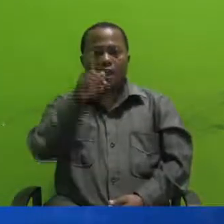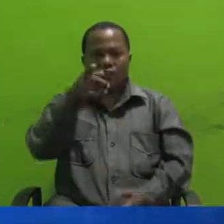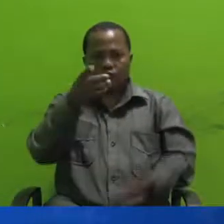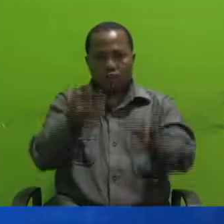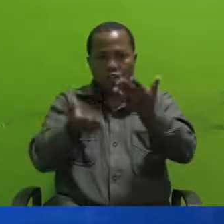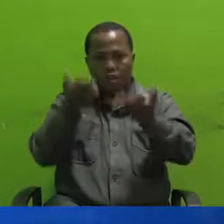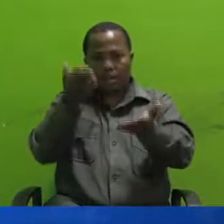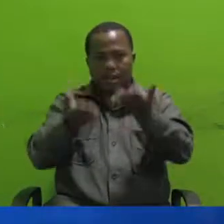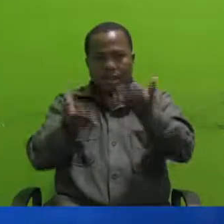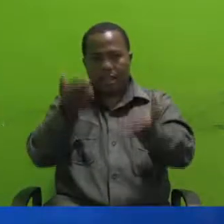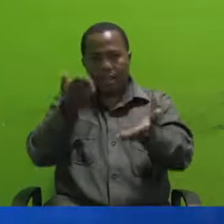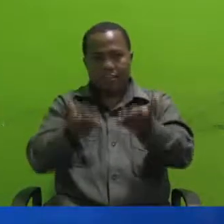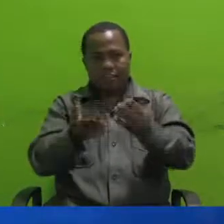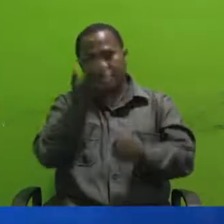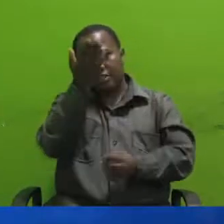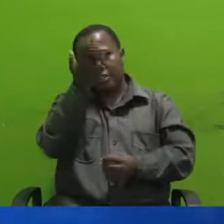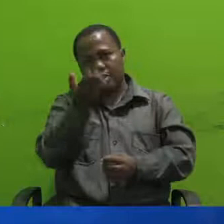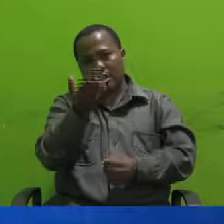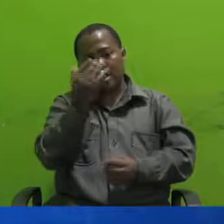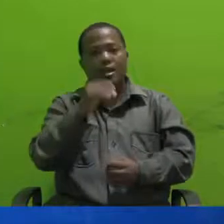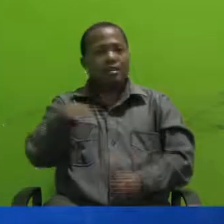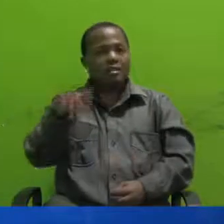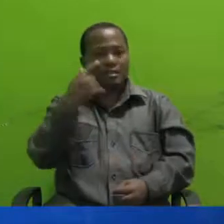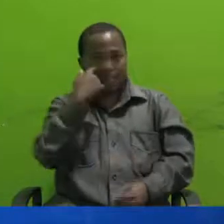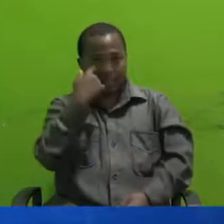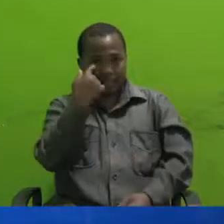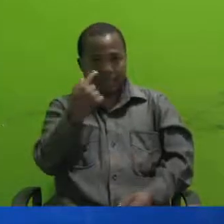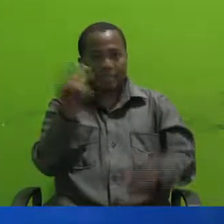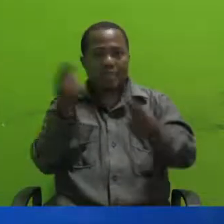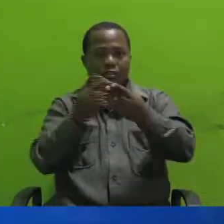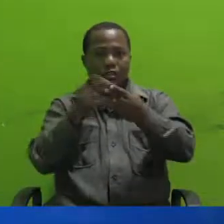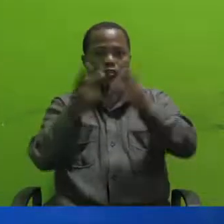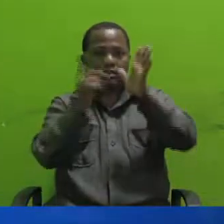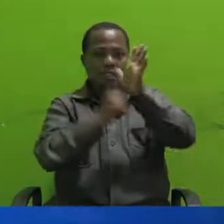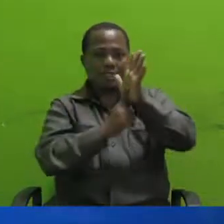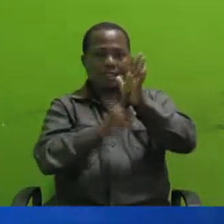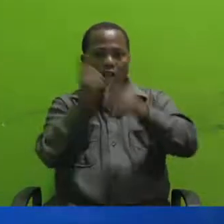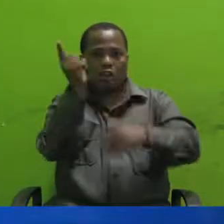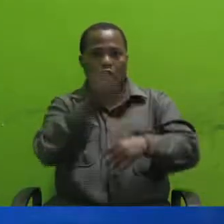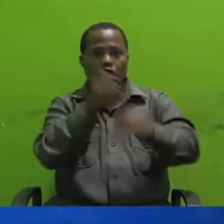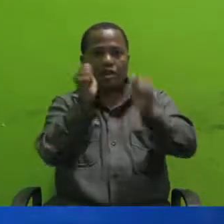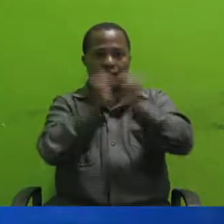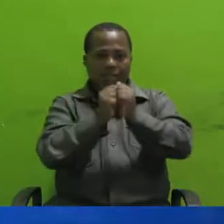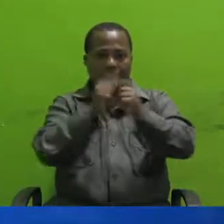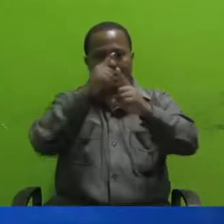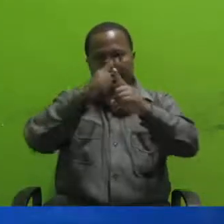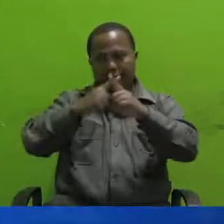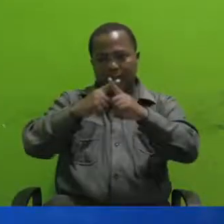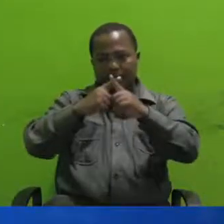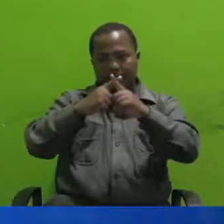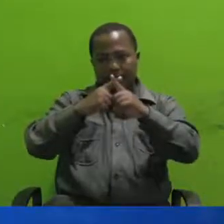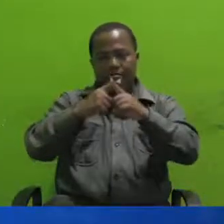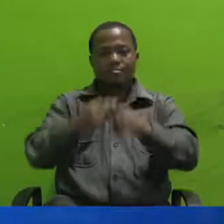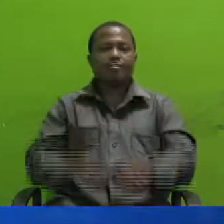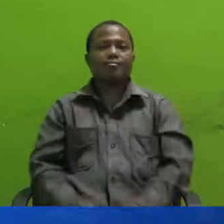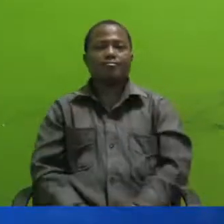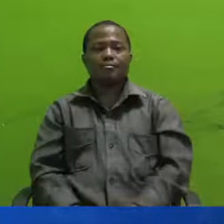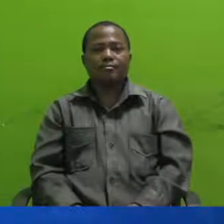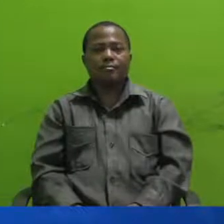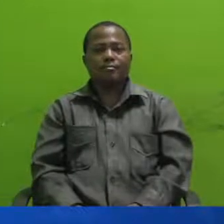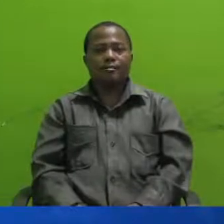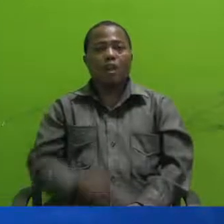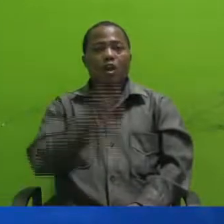rearrange this thing here, you can see it is equal to 6 over 10 times 10 over 8,